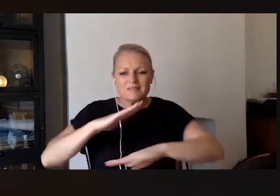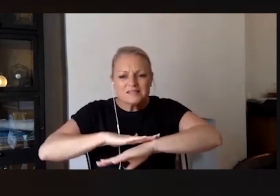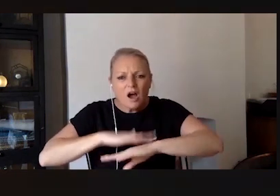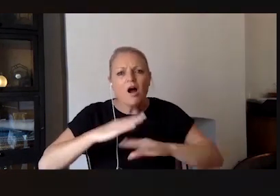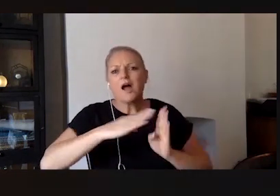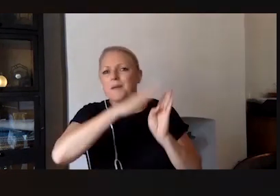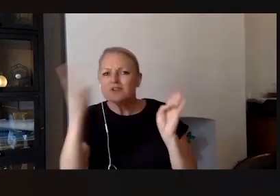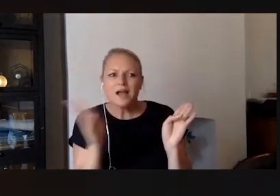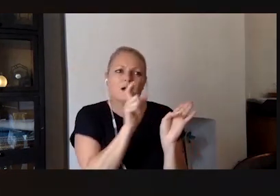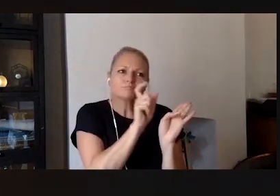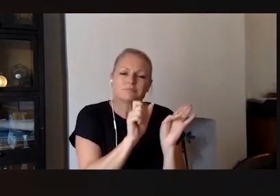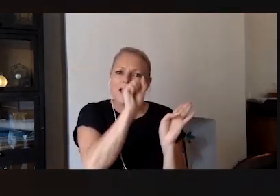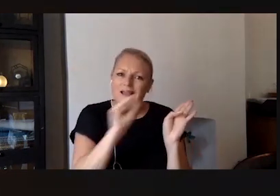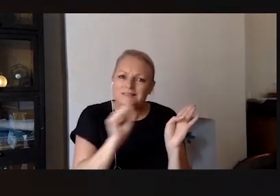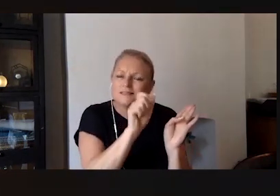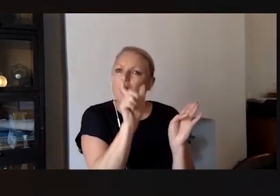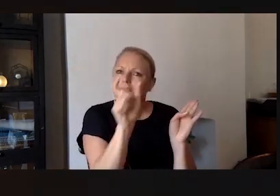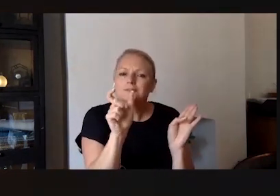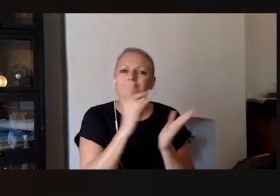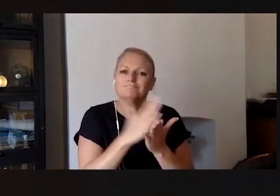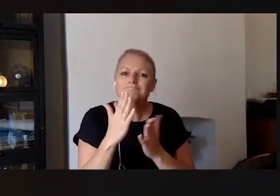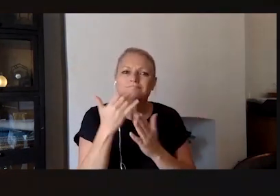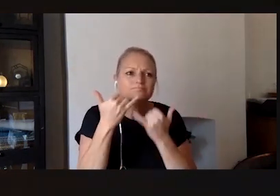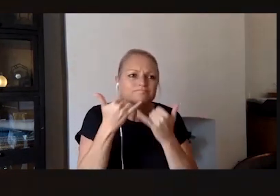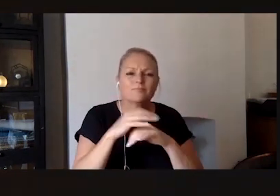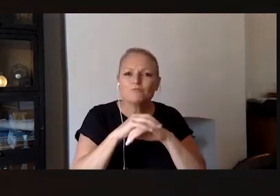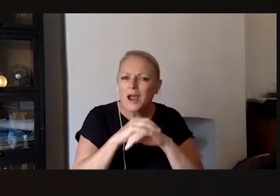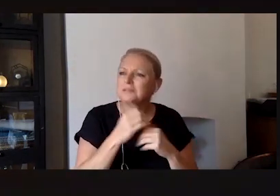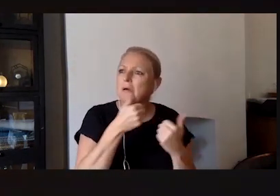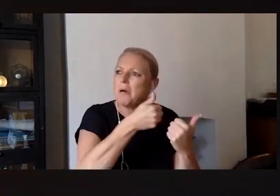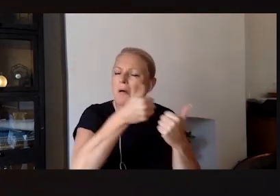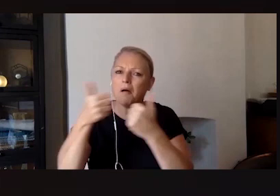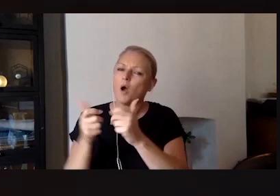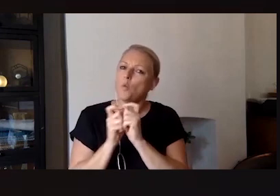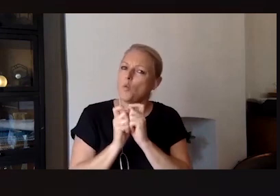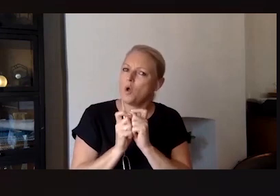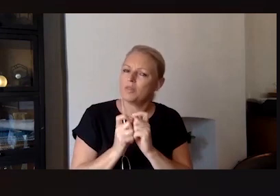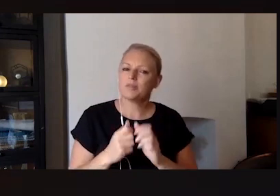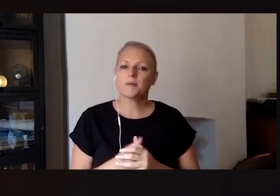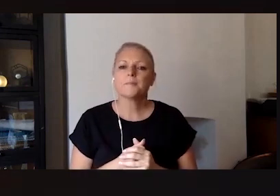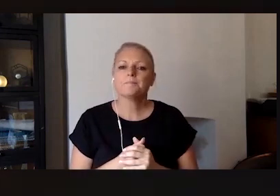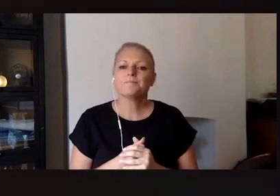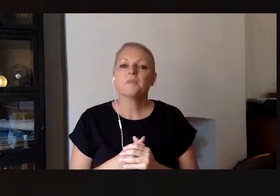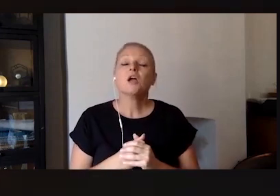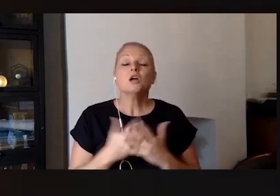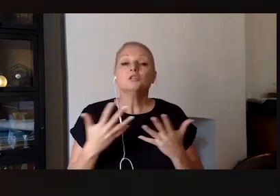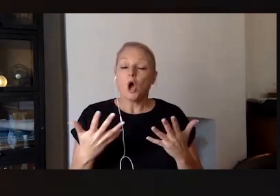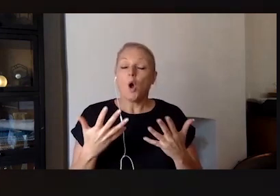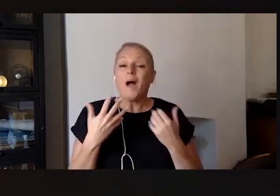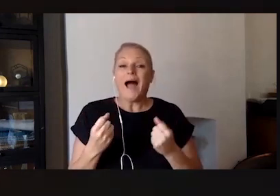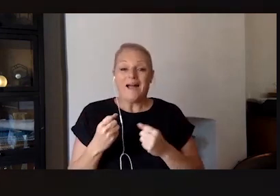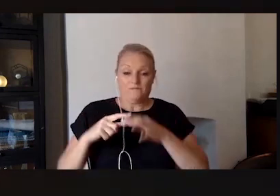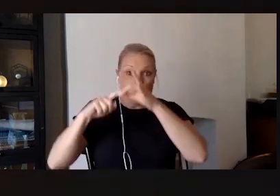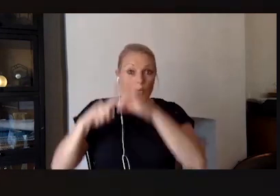Listen, we are running out of time fairly quickly, so we're going to quickly jump to some questions, if you don't mind. We've